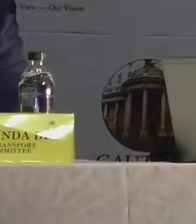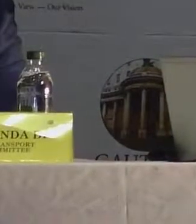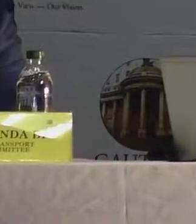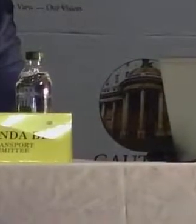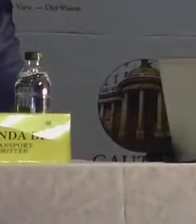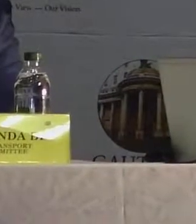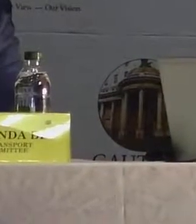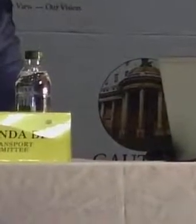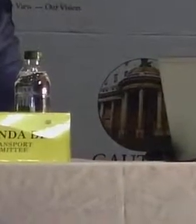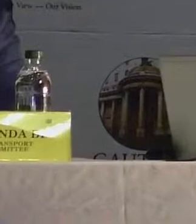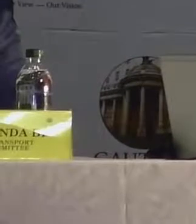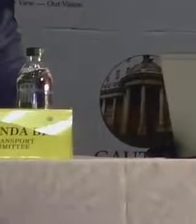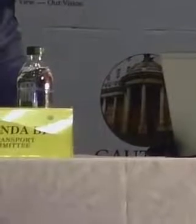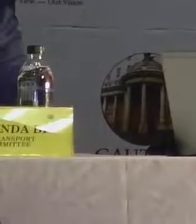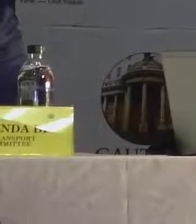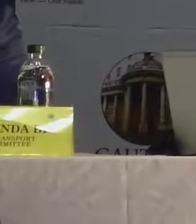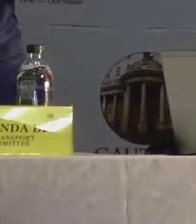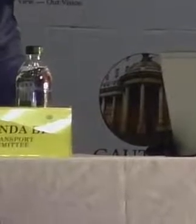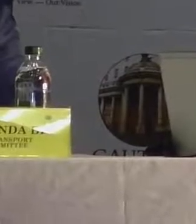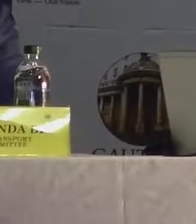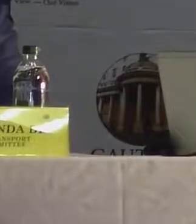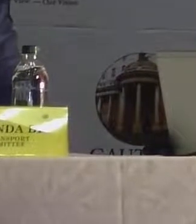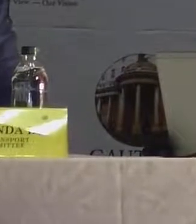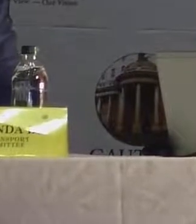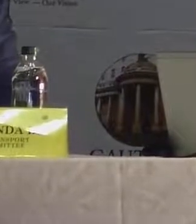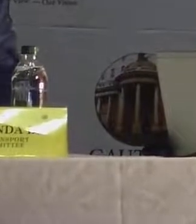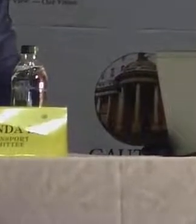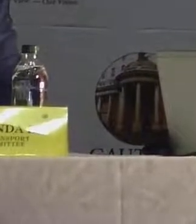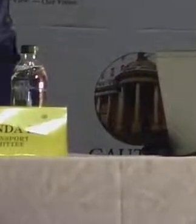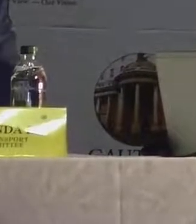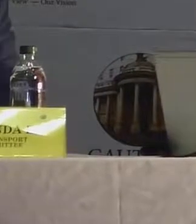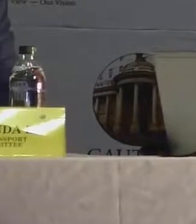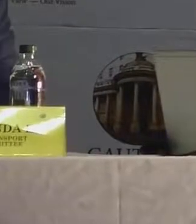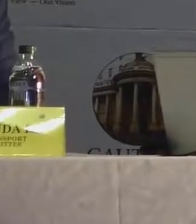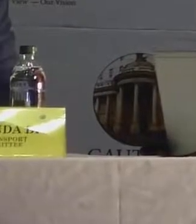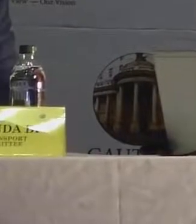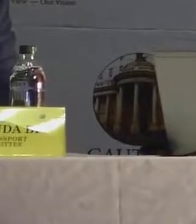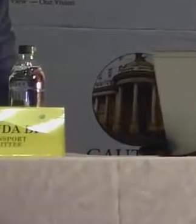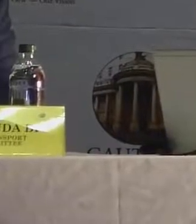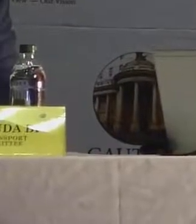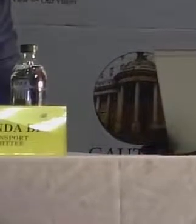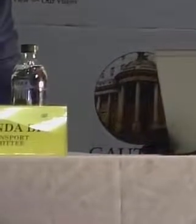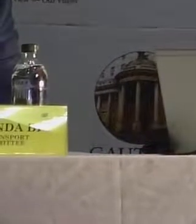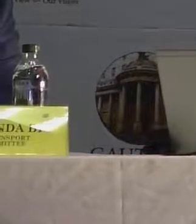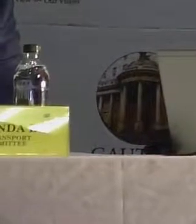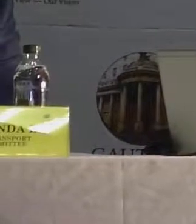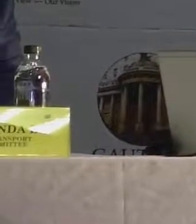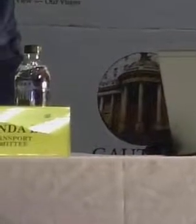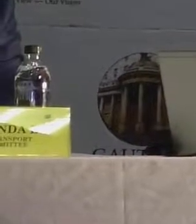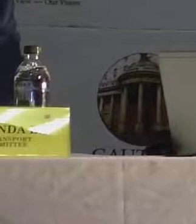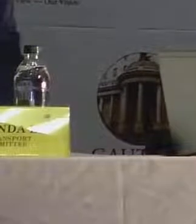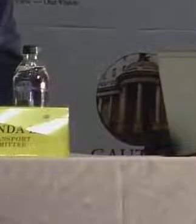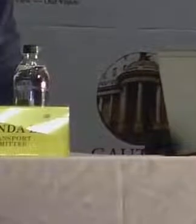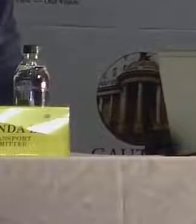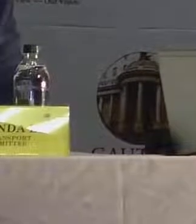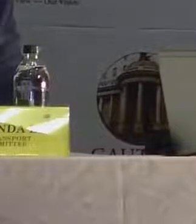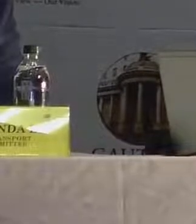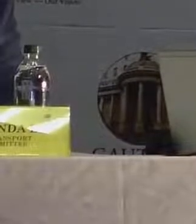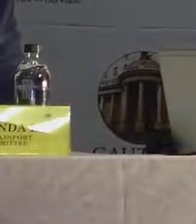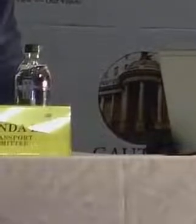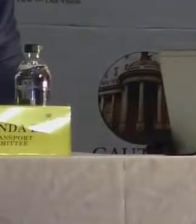and we need to do one or two things to ensure that this